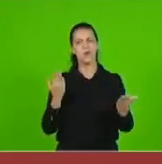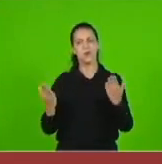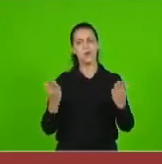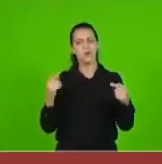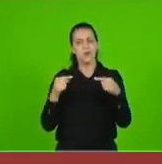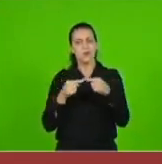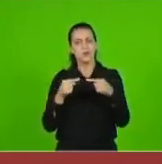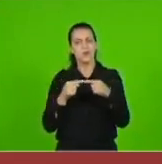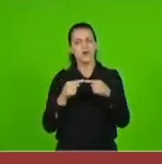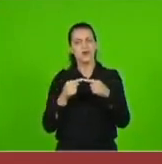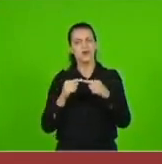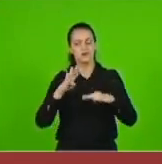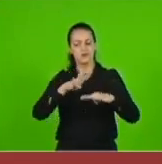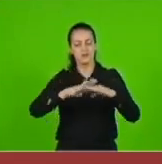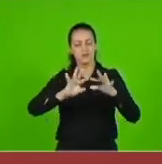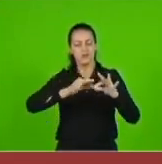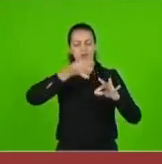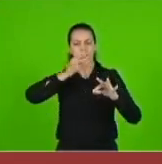the vineyard